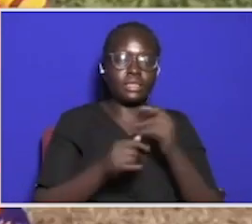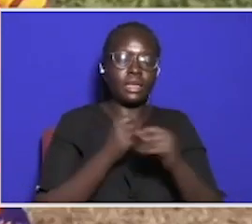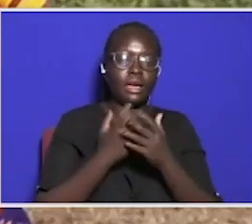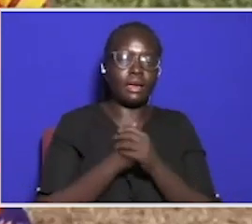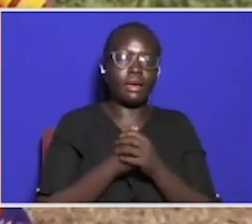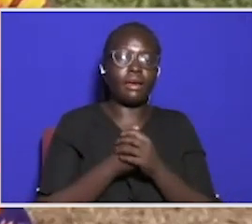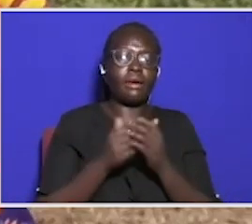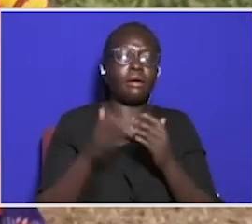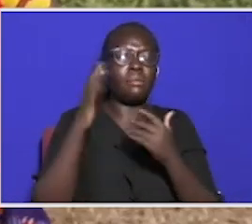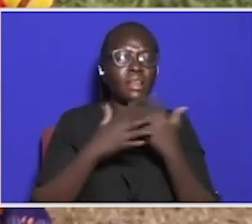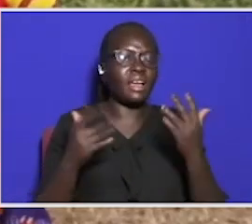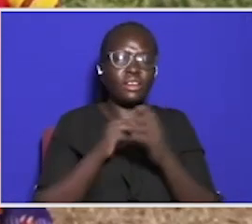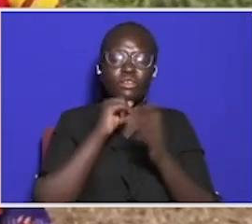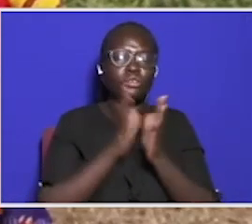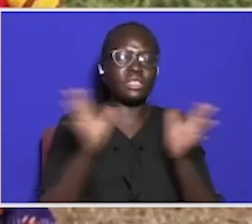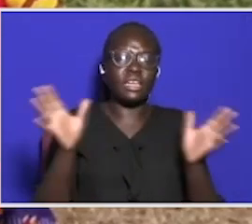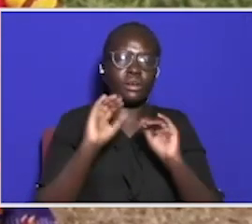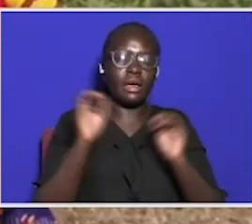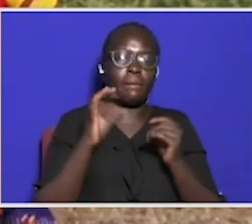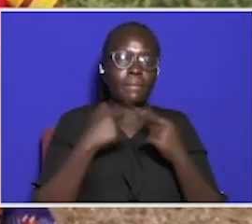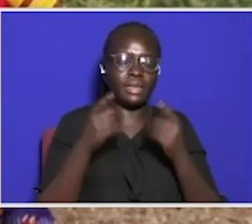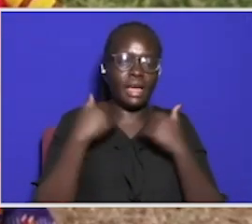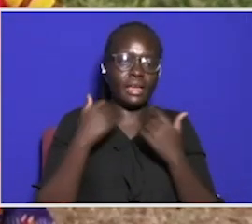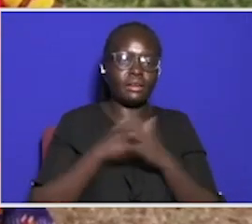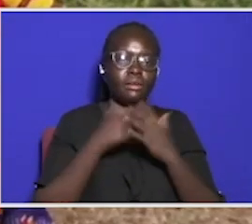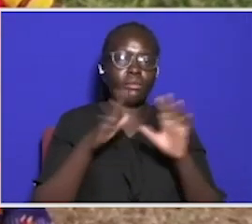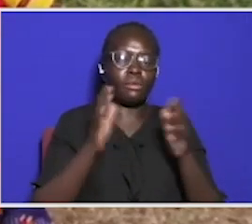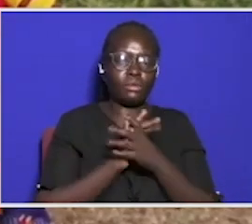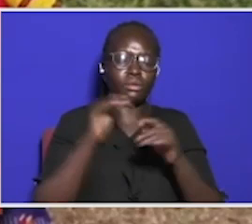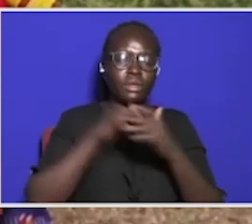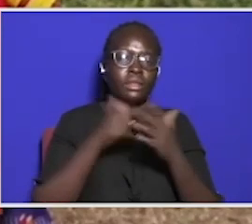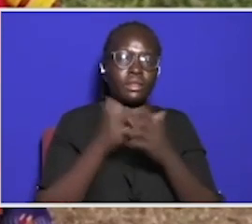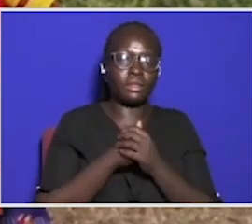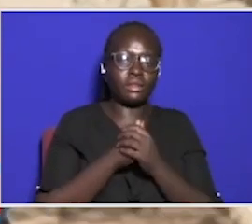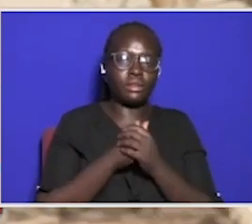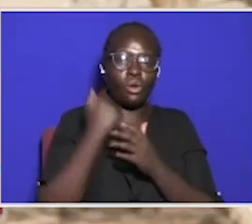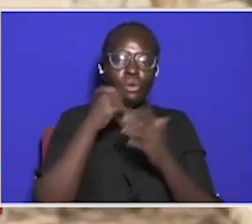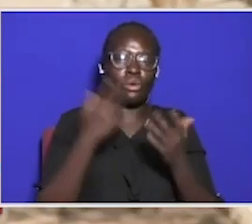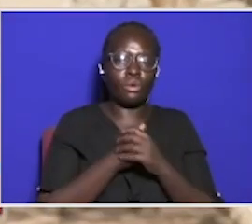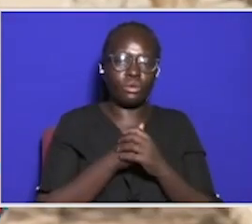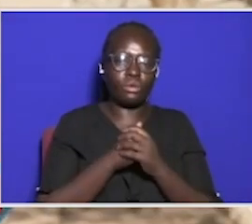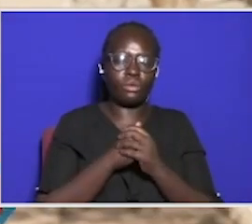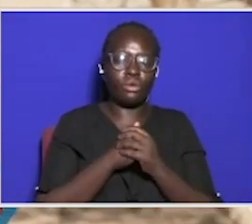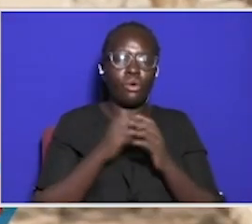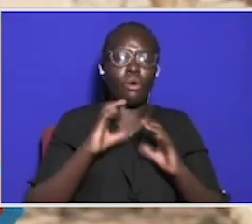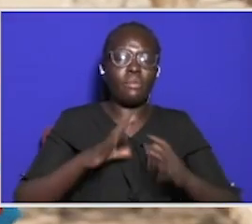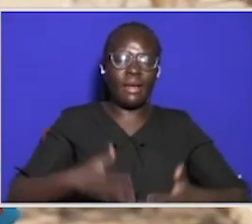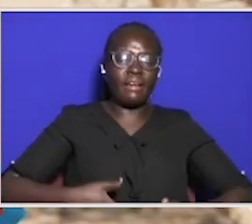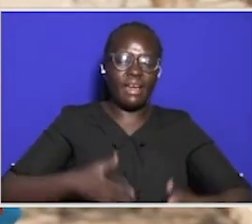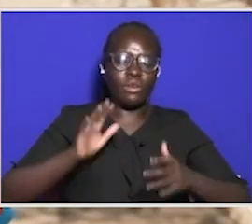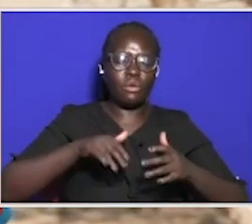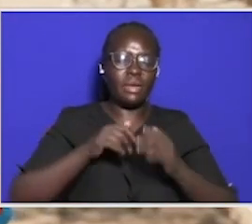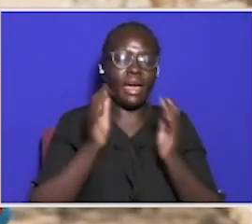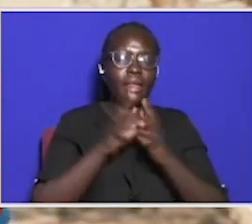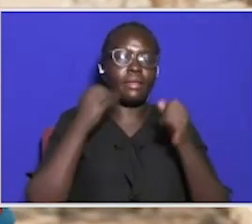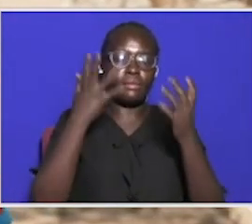anemia was not in the general population. We had it more predominantly in the among the expectant ladies, and there are so many in